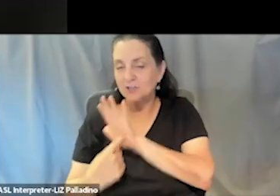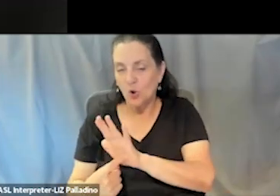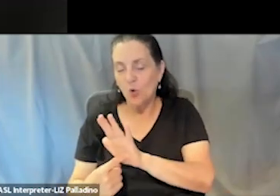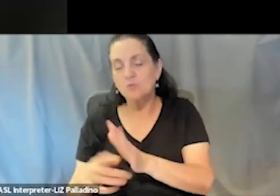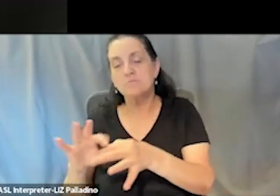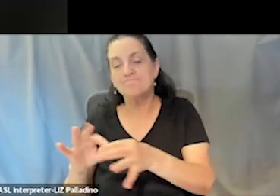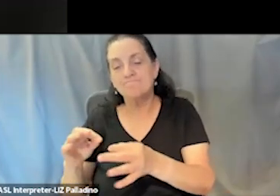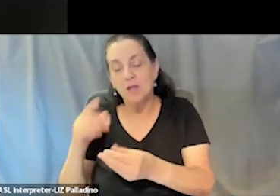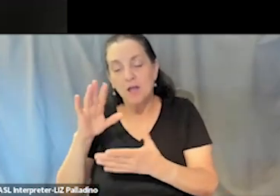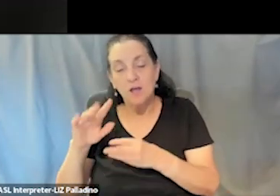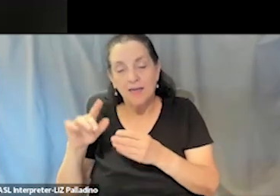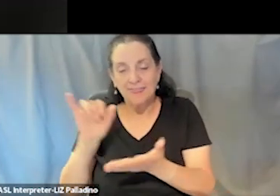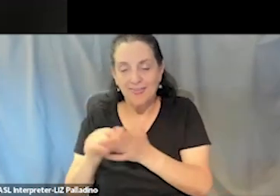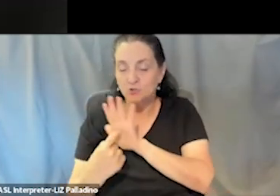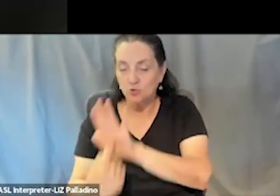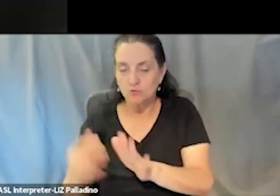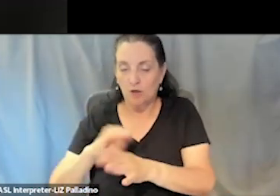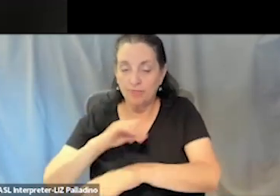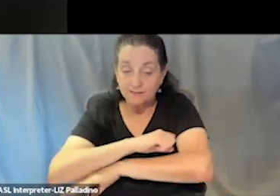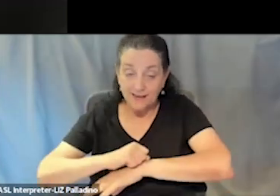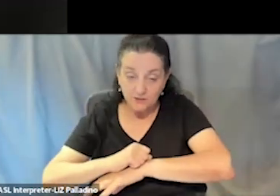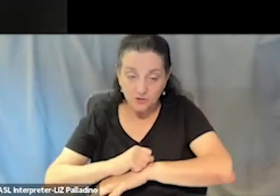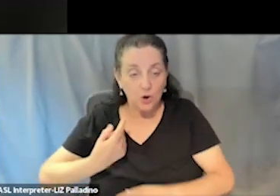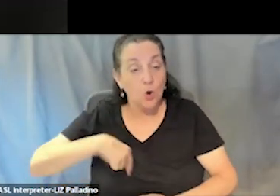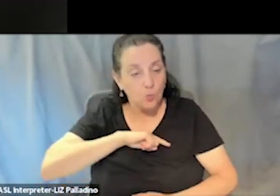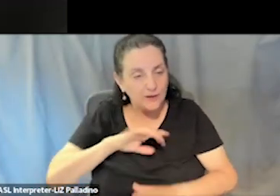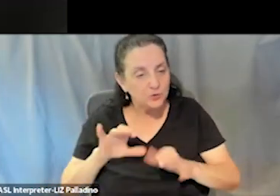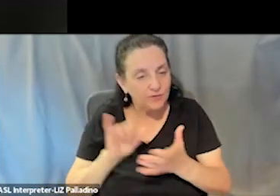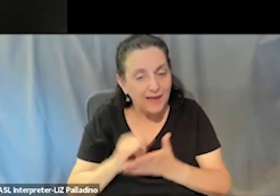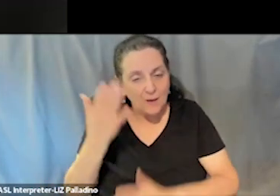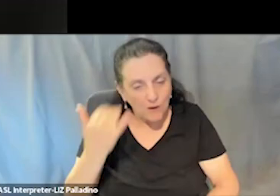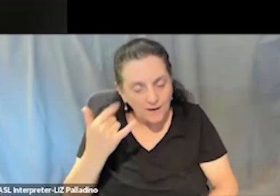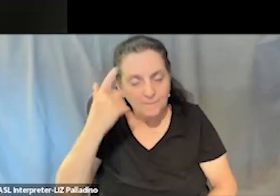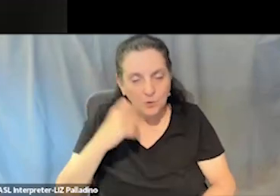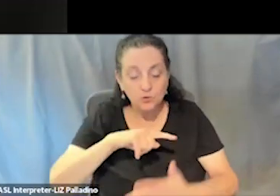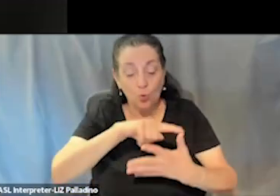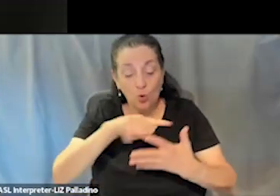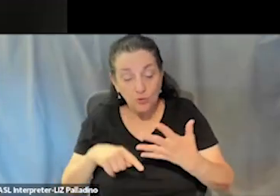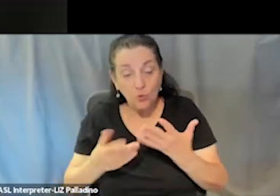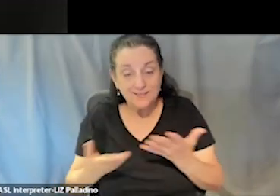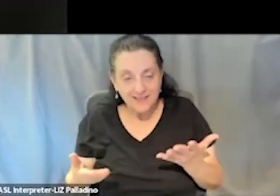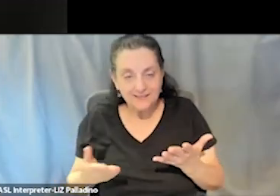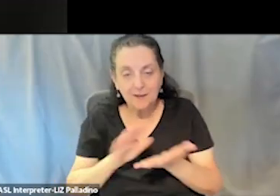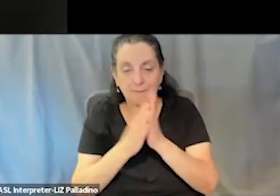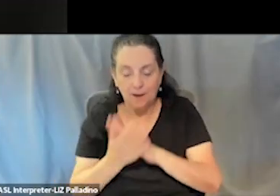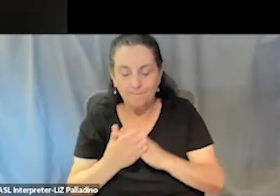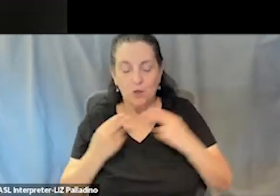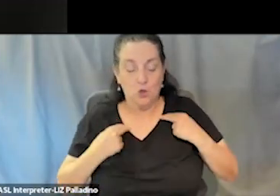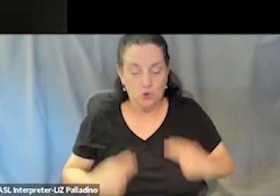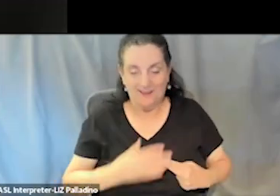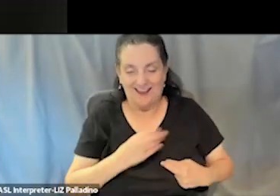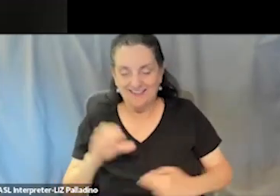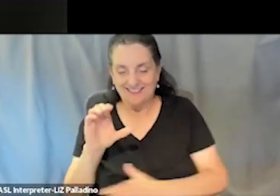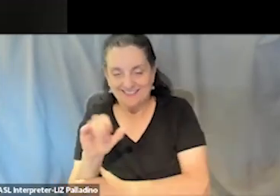as fundraisers, when we have our fundraising hat on, is to make all of those things human and civic,